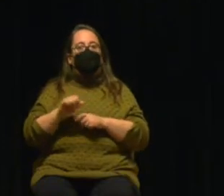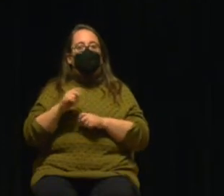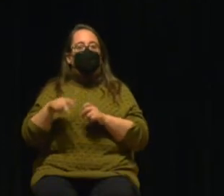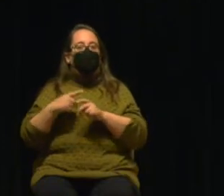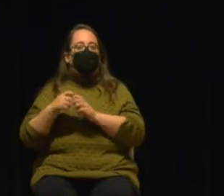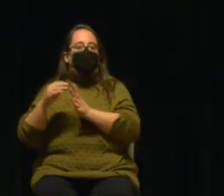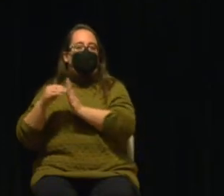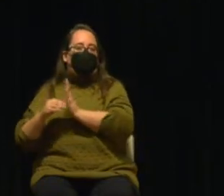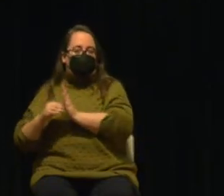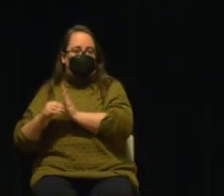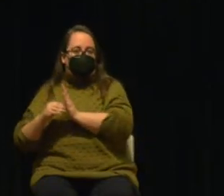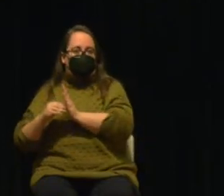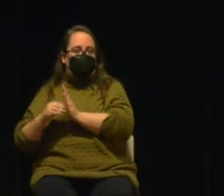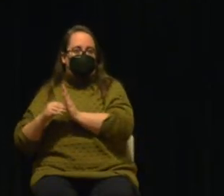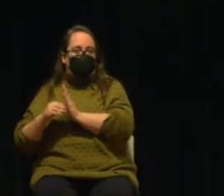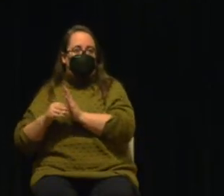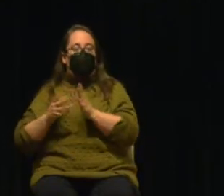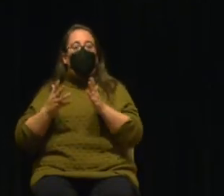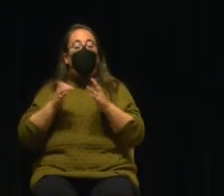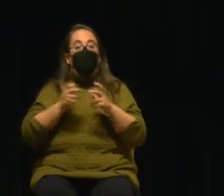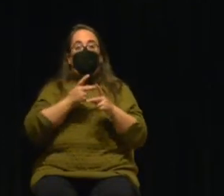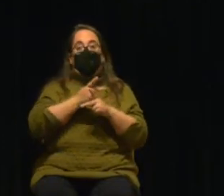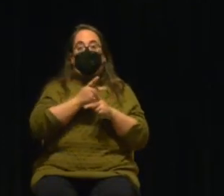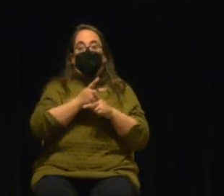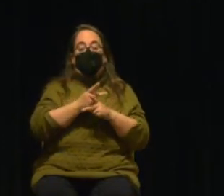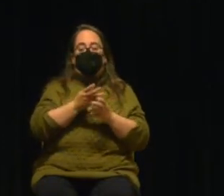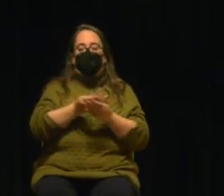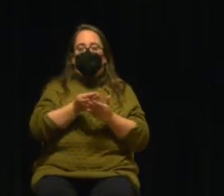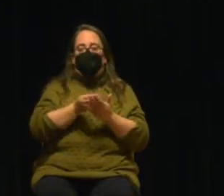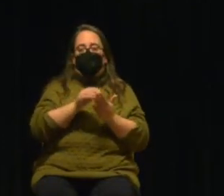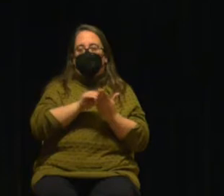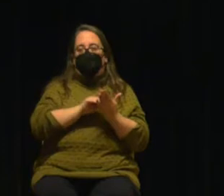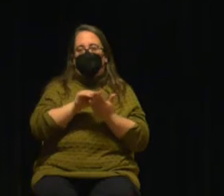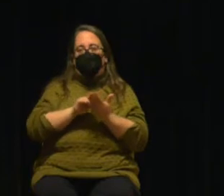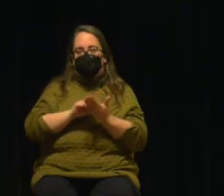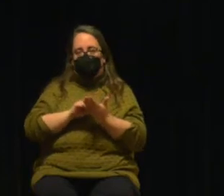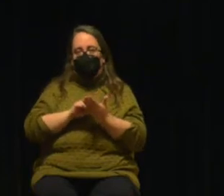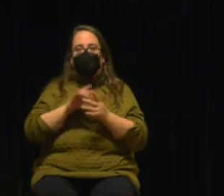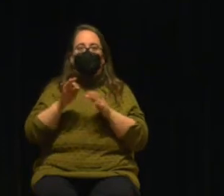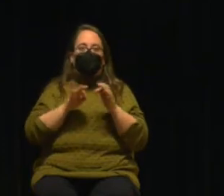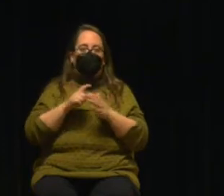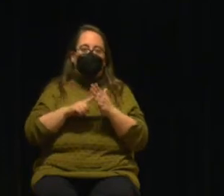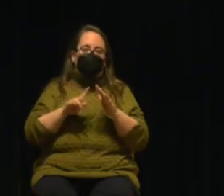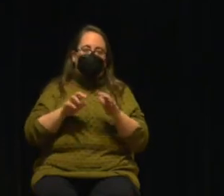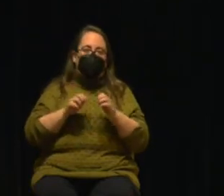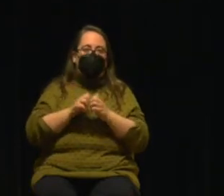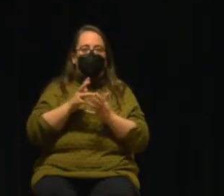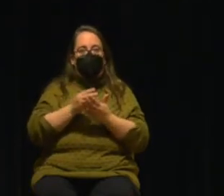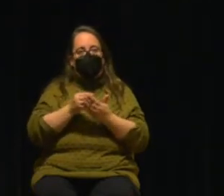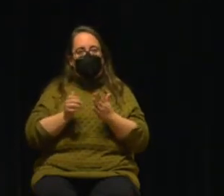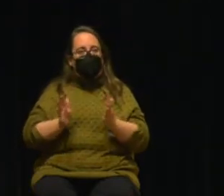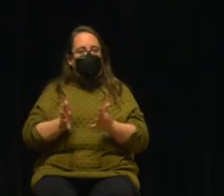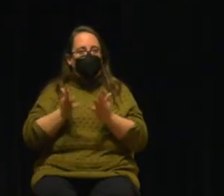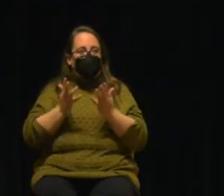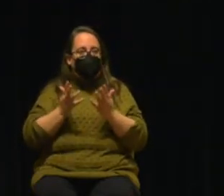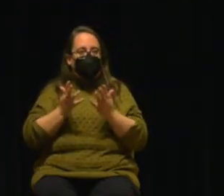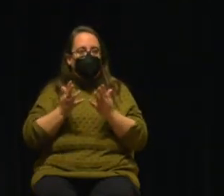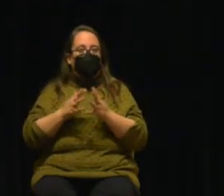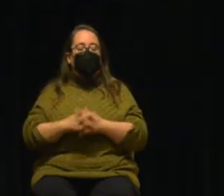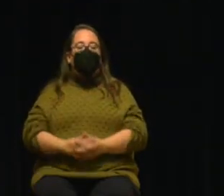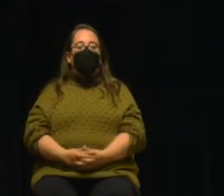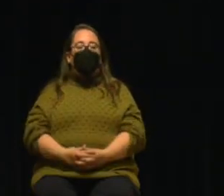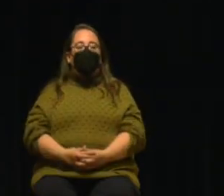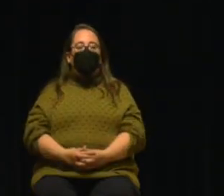So he had already been keeping these sort of financial records explaining what he was doing with the money that he raised.